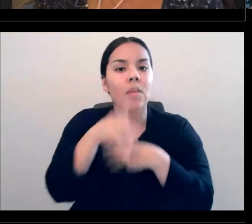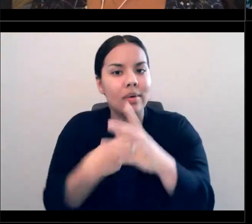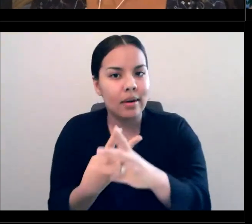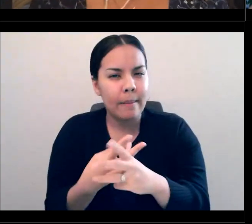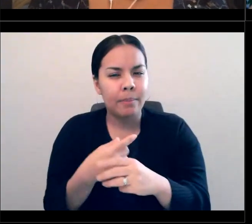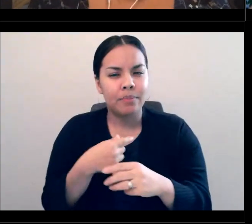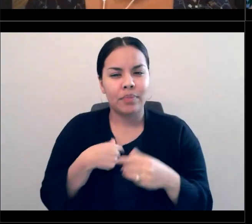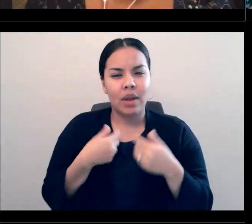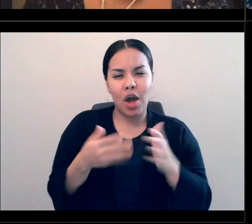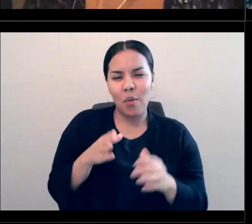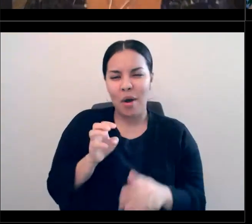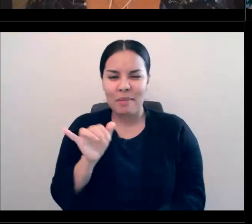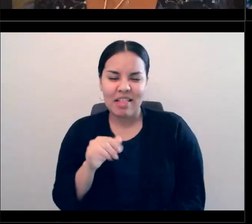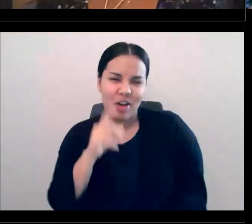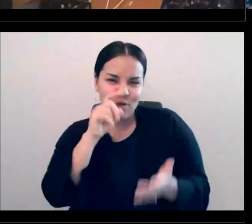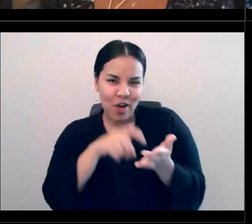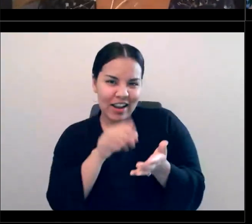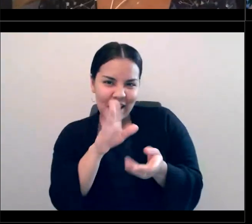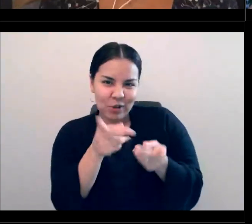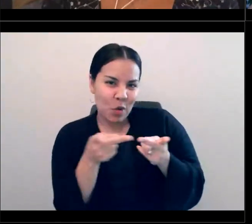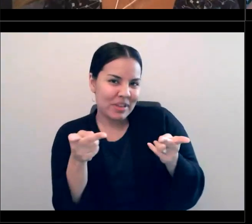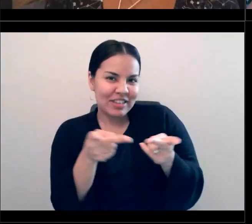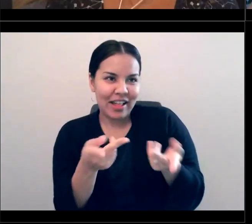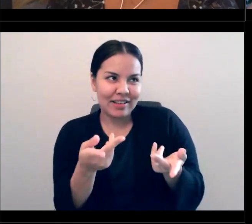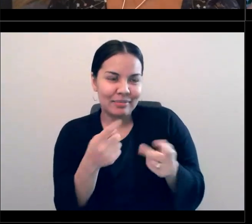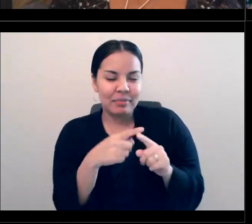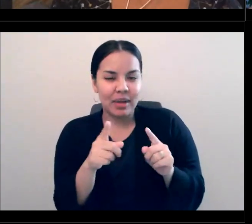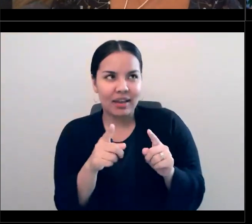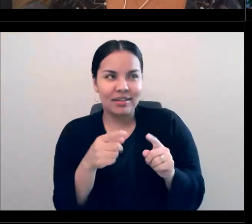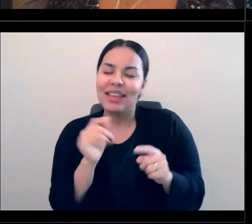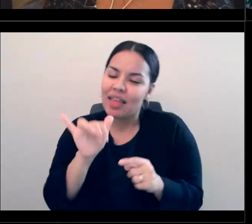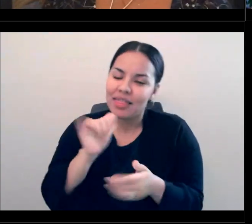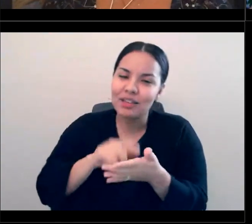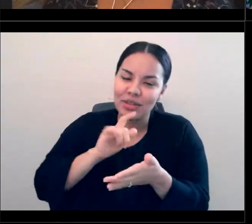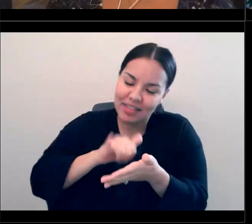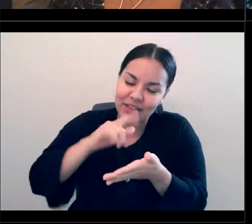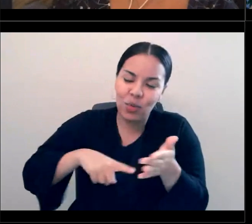like, recognize your positionality, but like that's exactly what I mean.